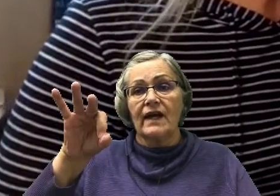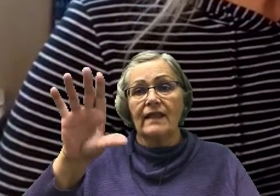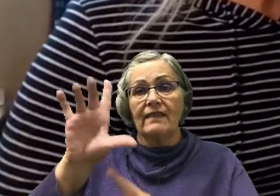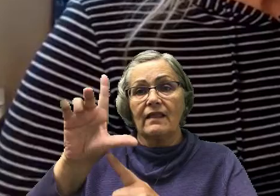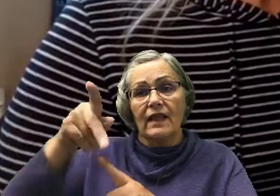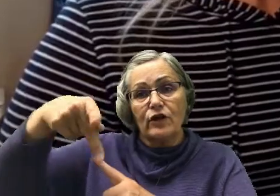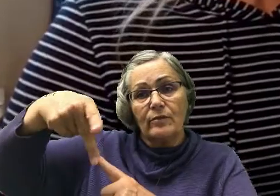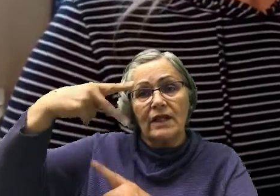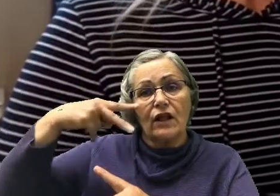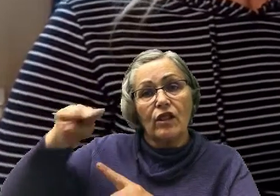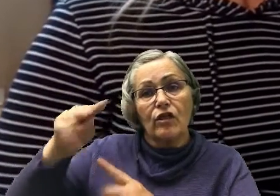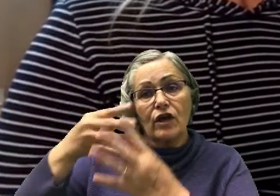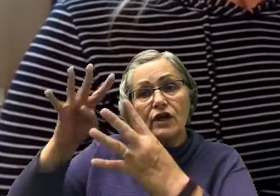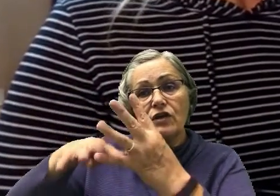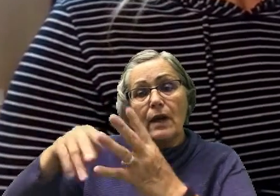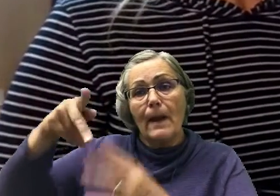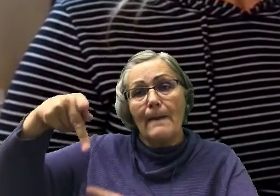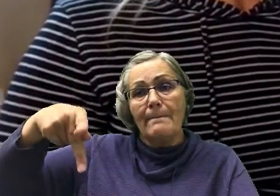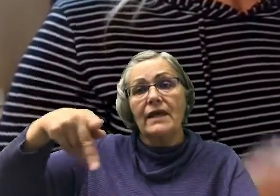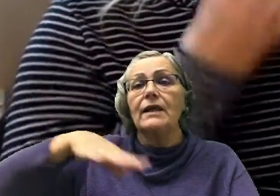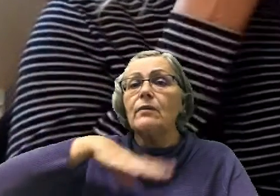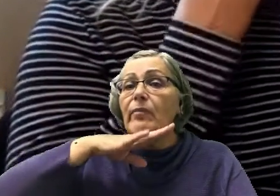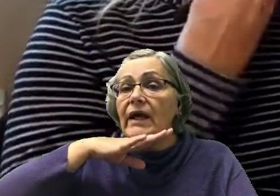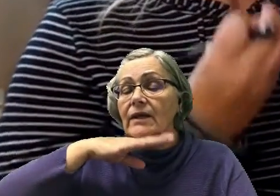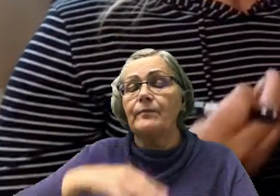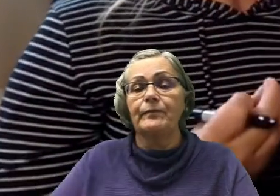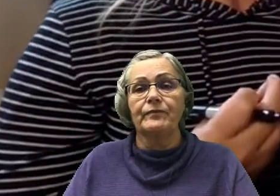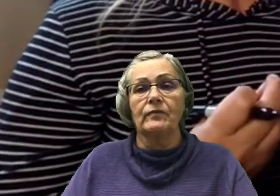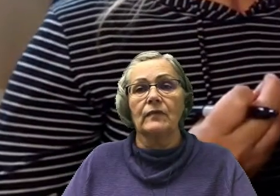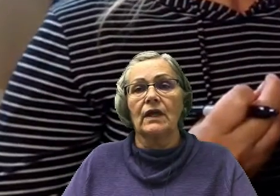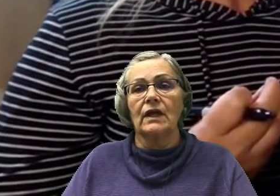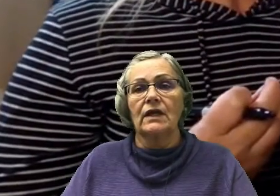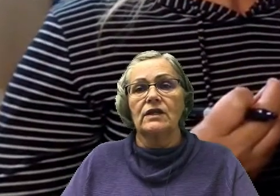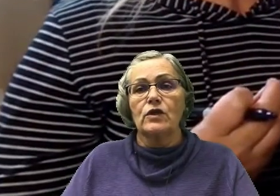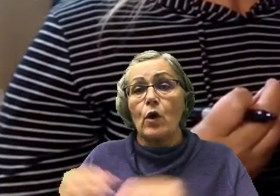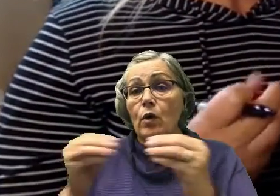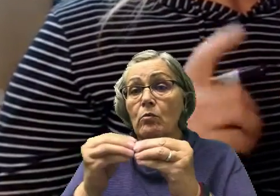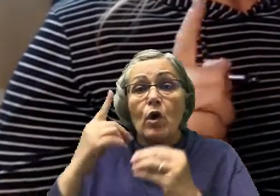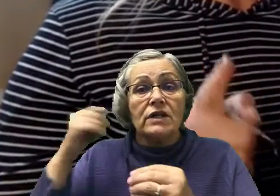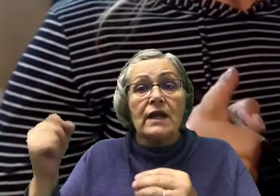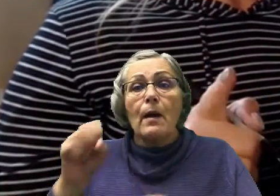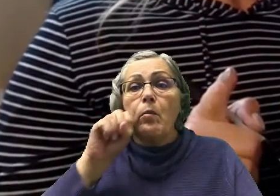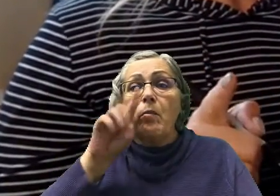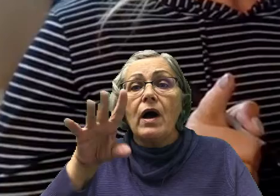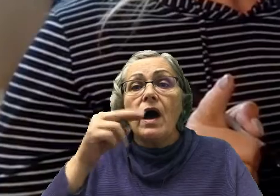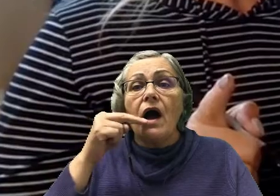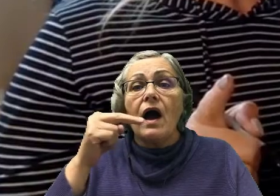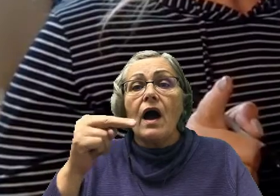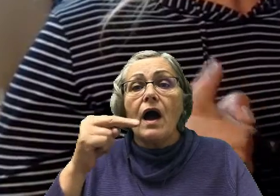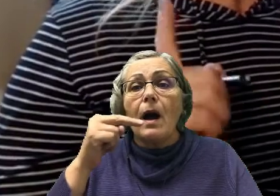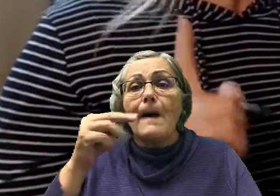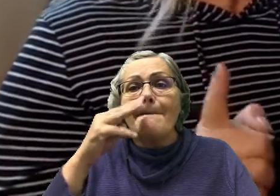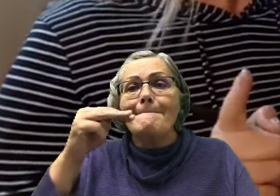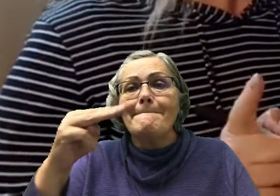pig. All right, let's stretch that word pumpkin out some more. I know that